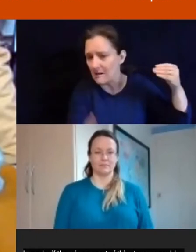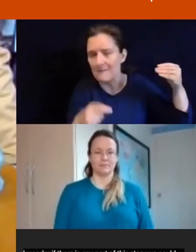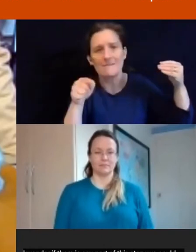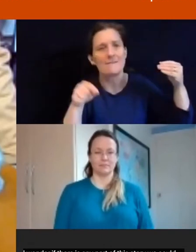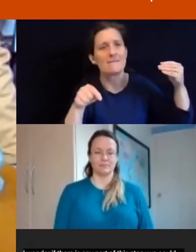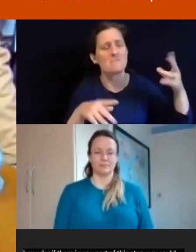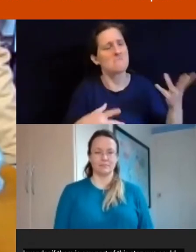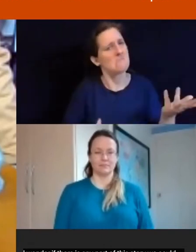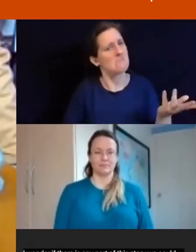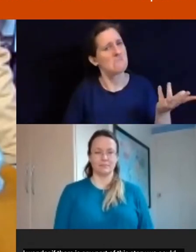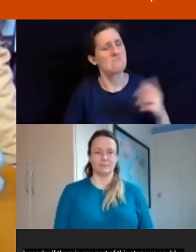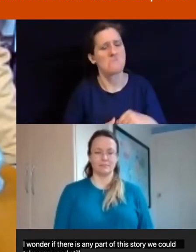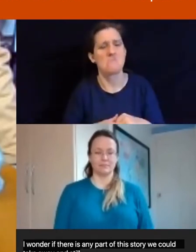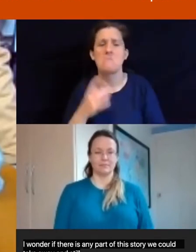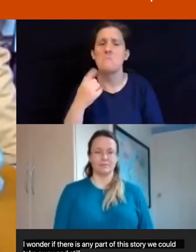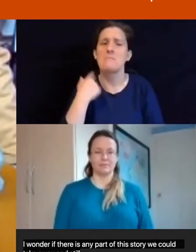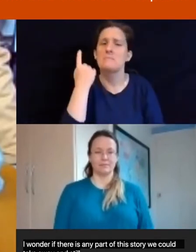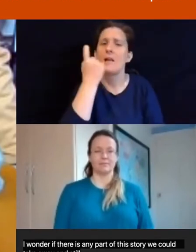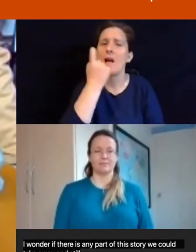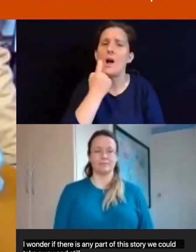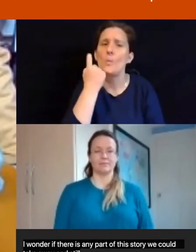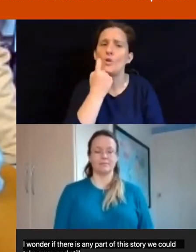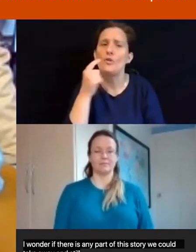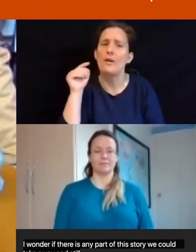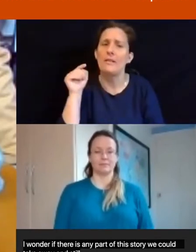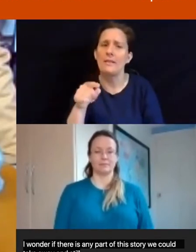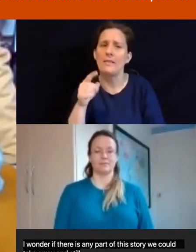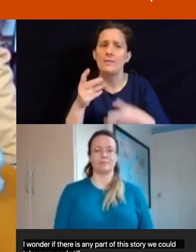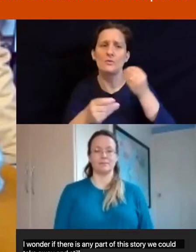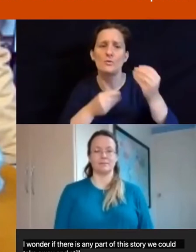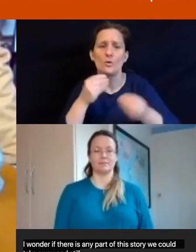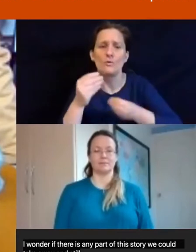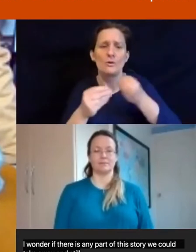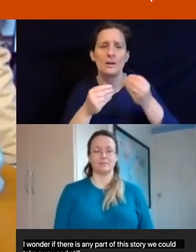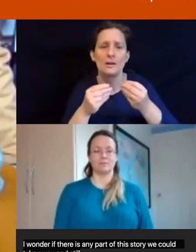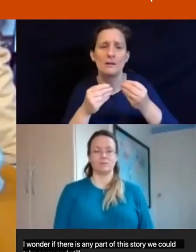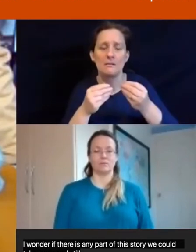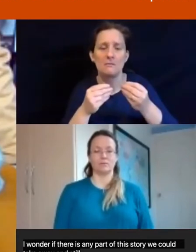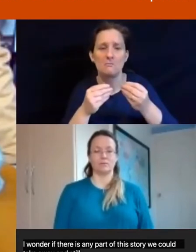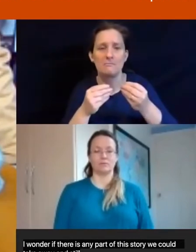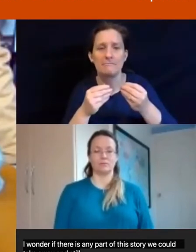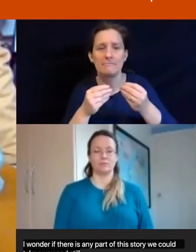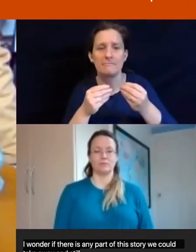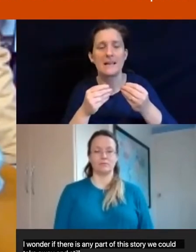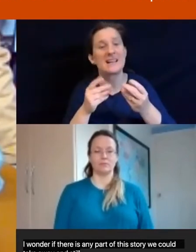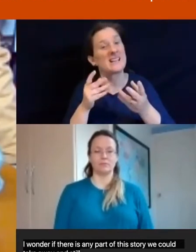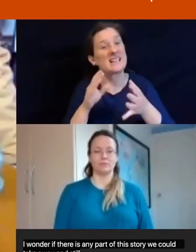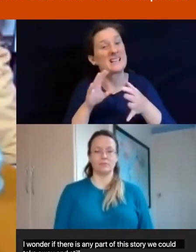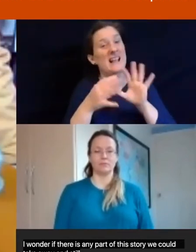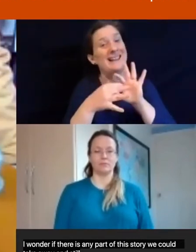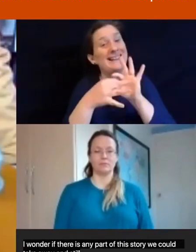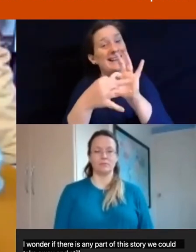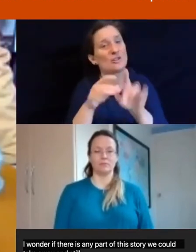I wonder what part of this story is really about you.